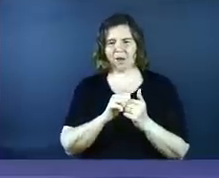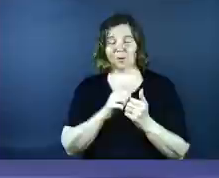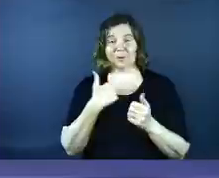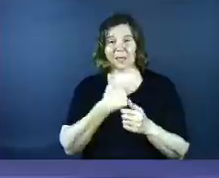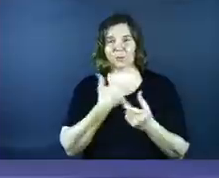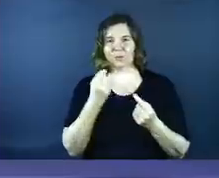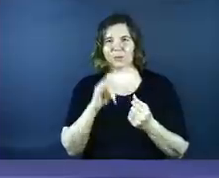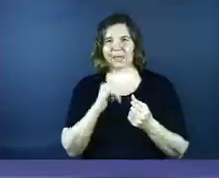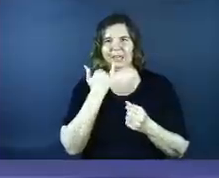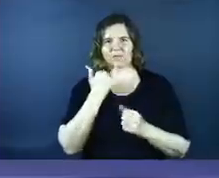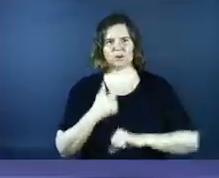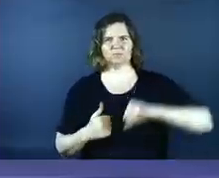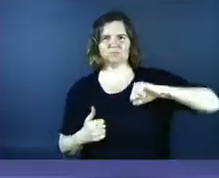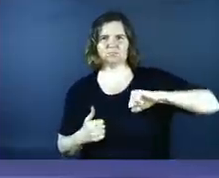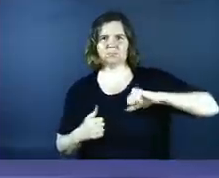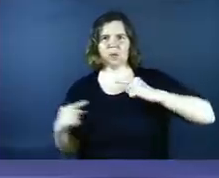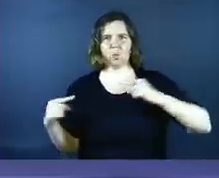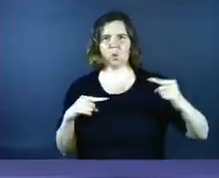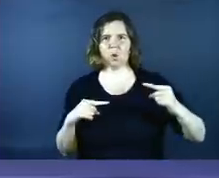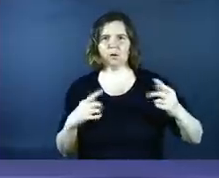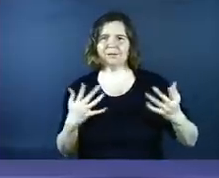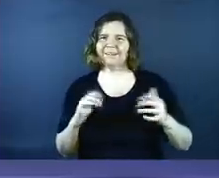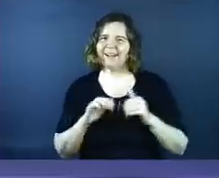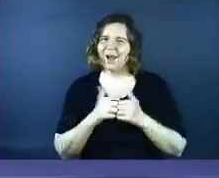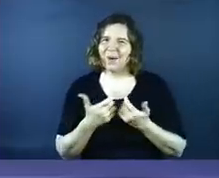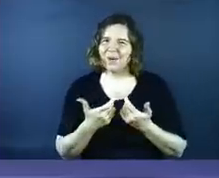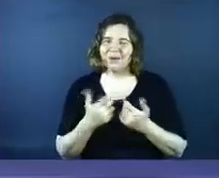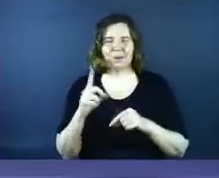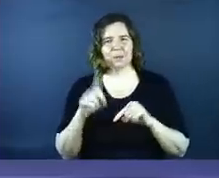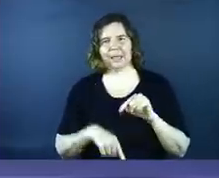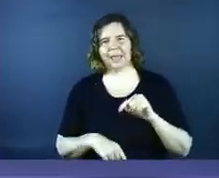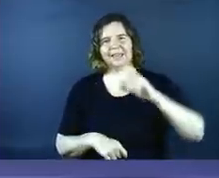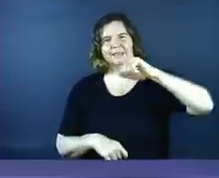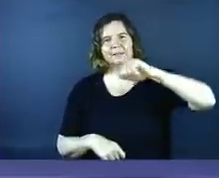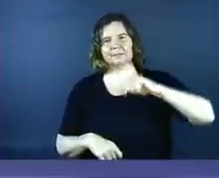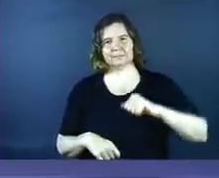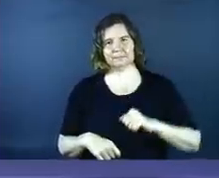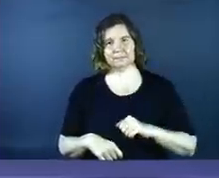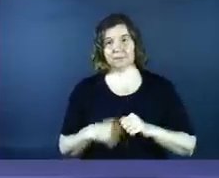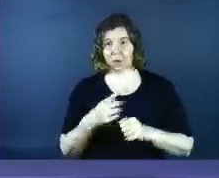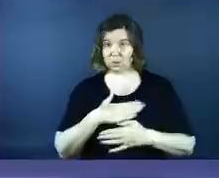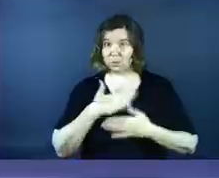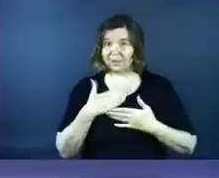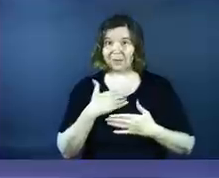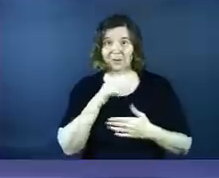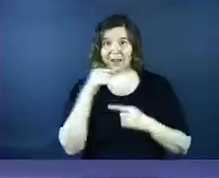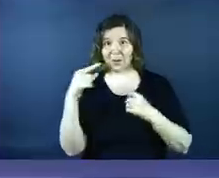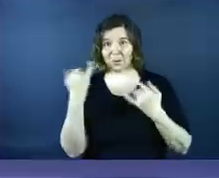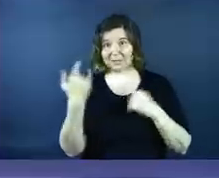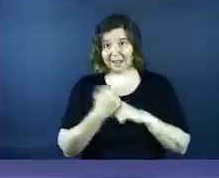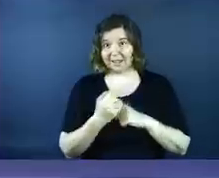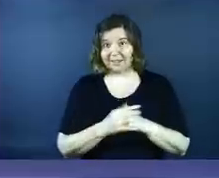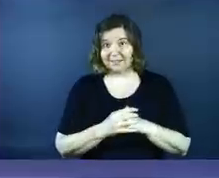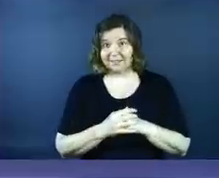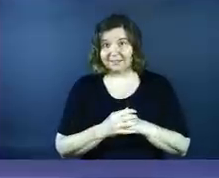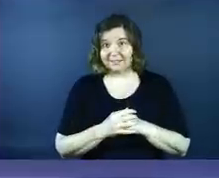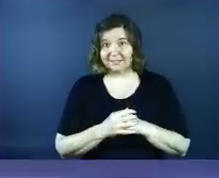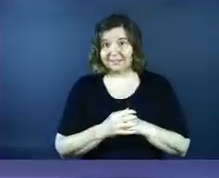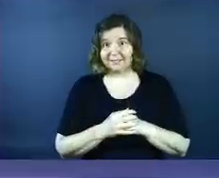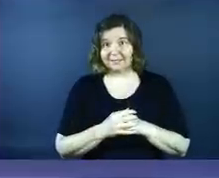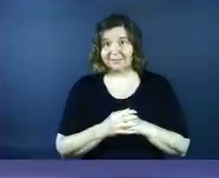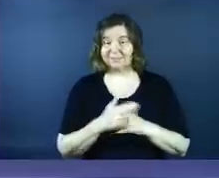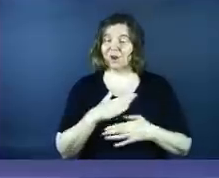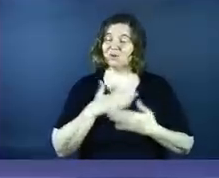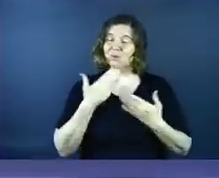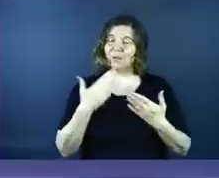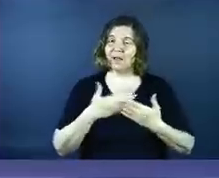can we do that if we're at war? We can't. So aren't you glad that we're not at war today? Aren't